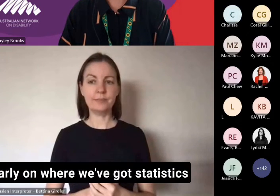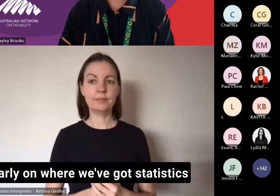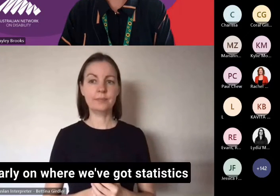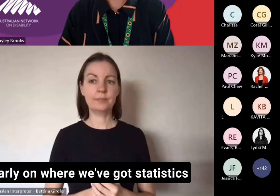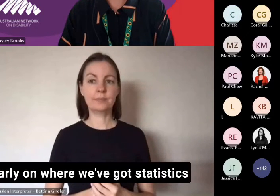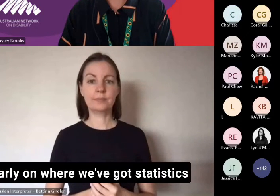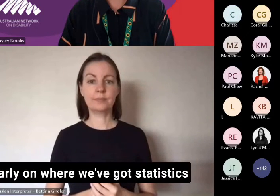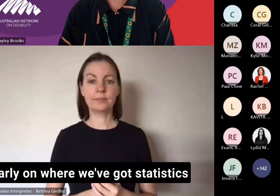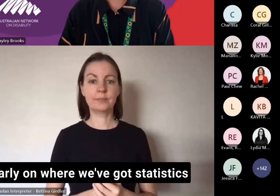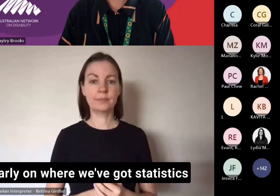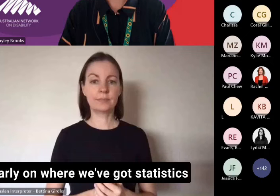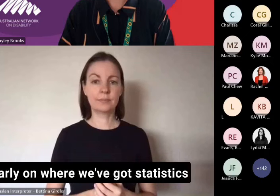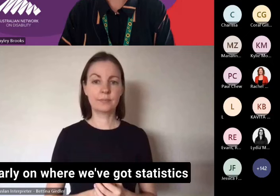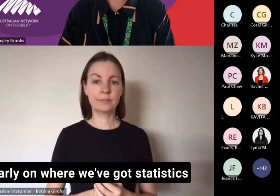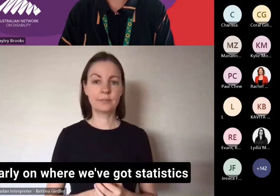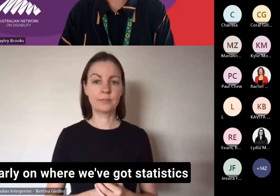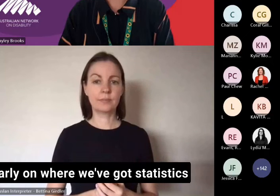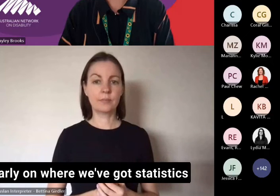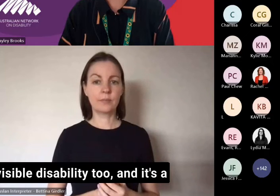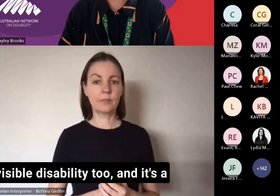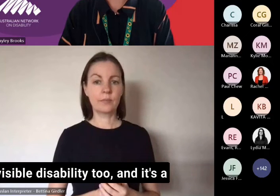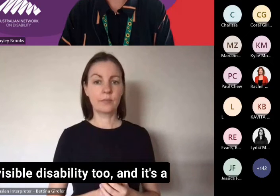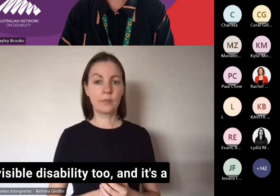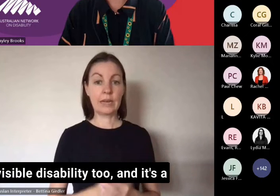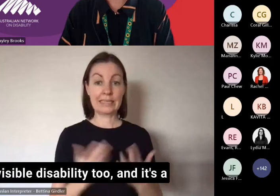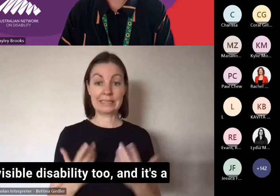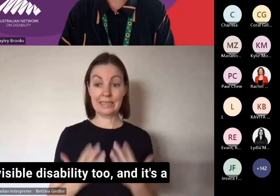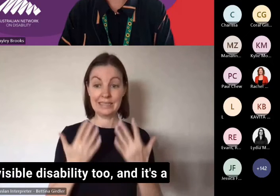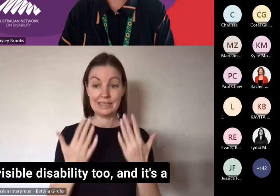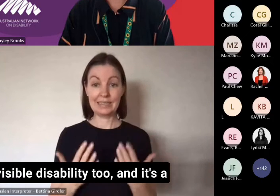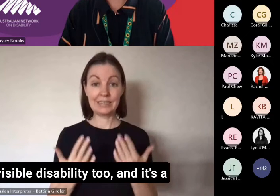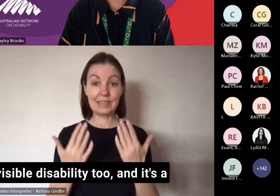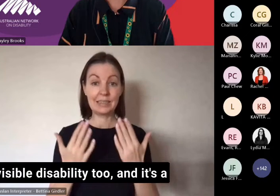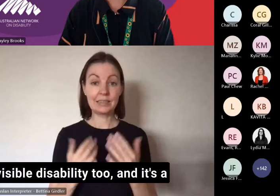Hayley made that point early on where we've got statistics there that look at